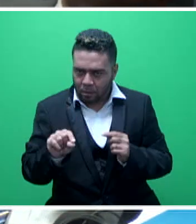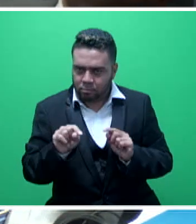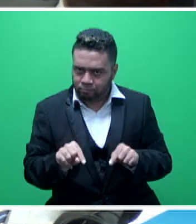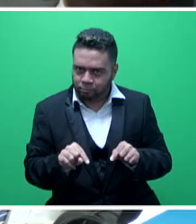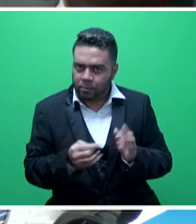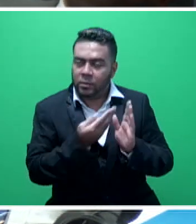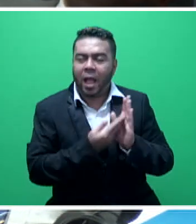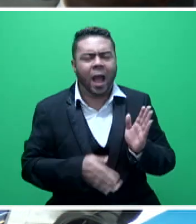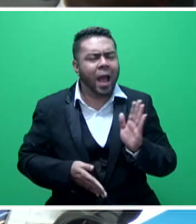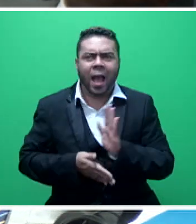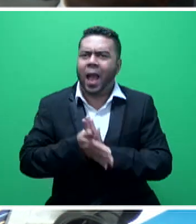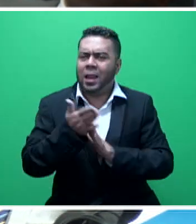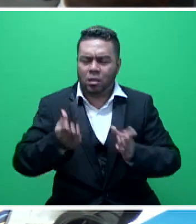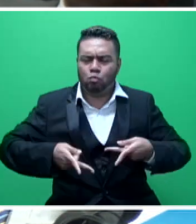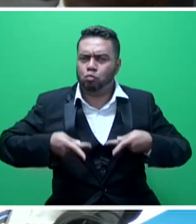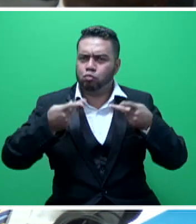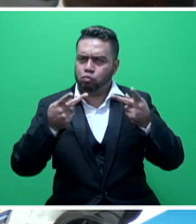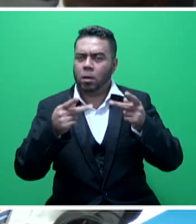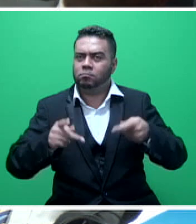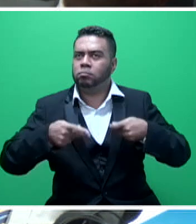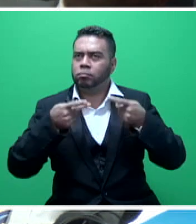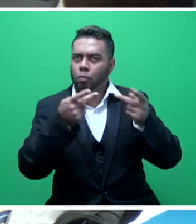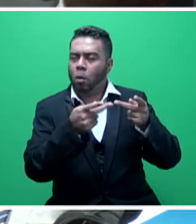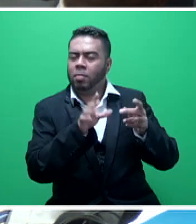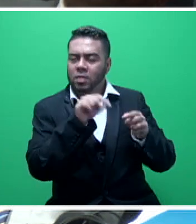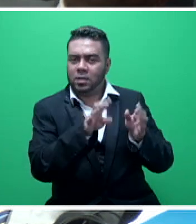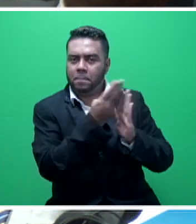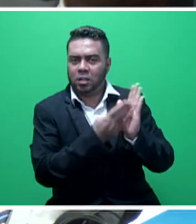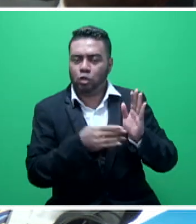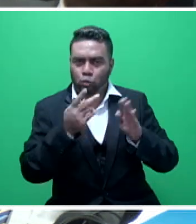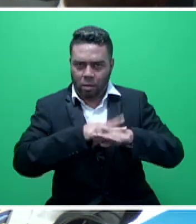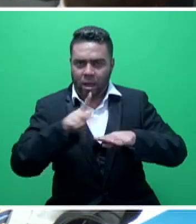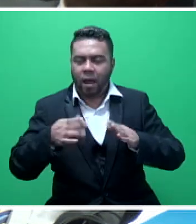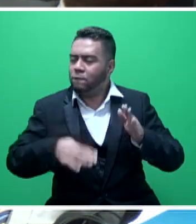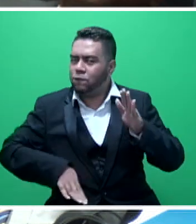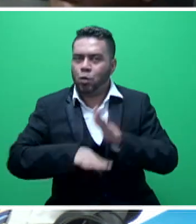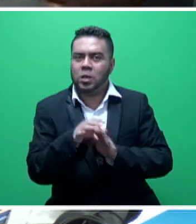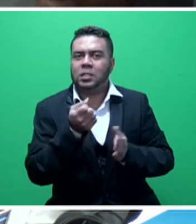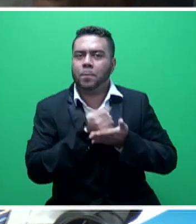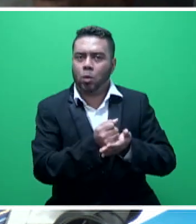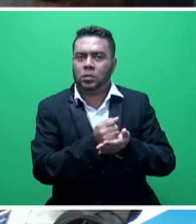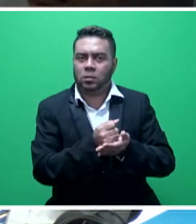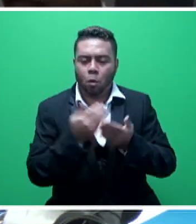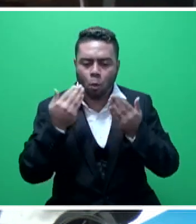Speaker, I highly commend this budget to the House and I fully support it, Honorable Speaker.